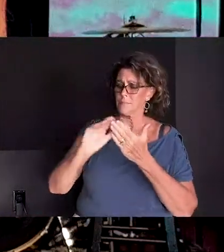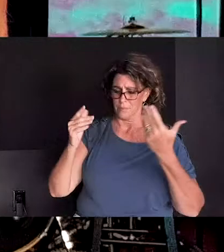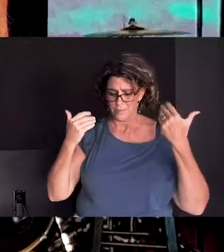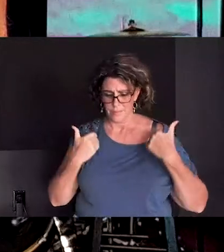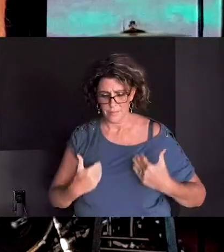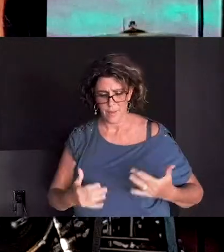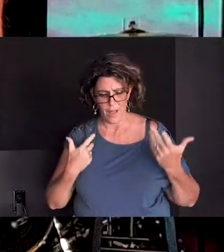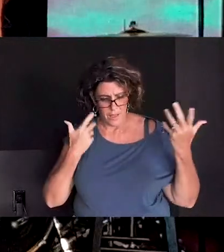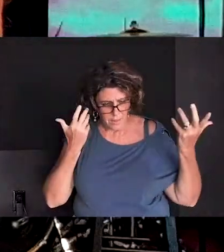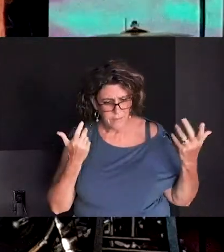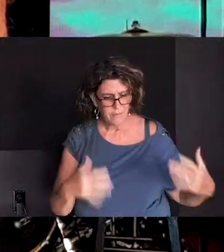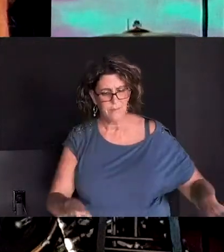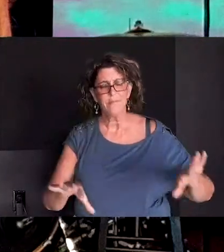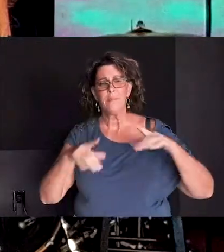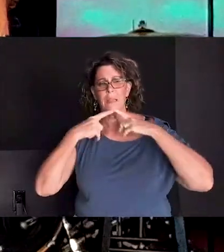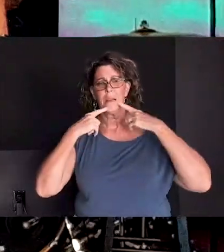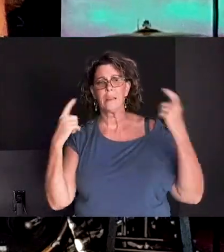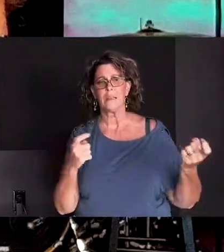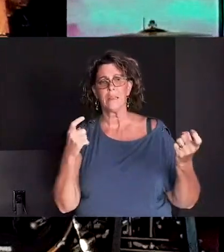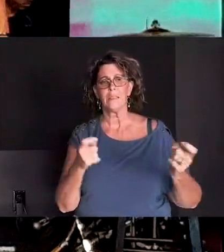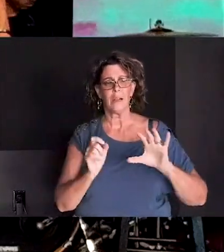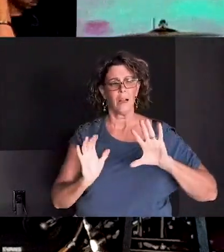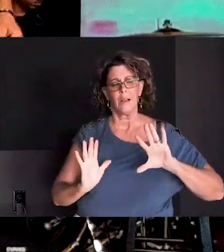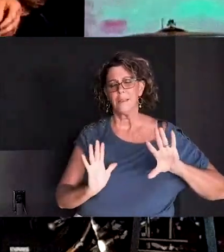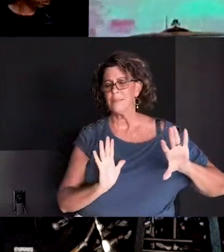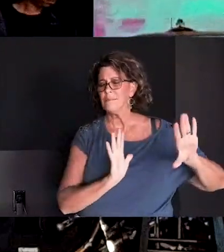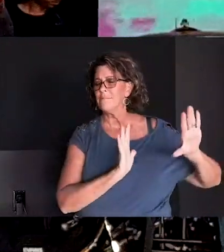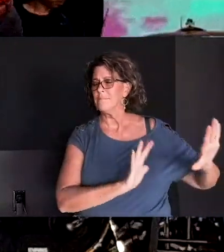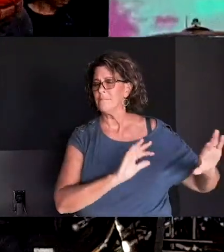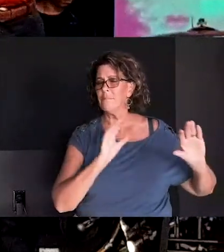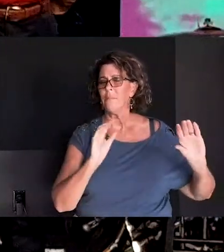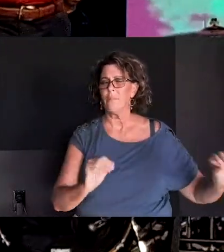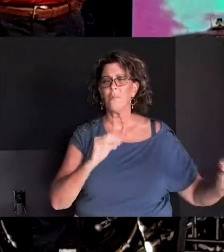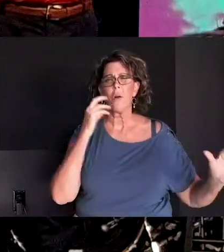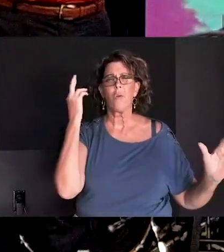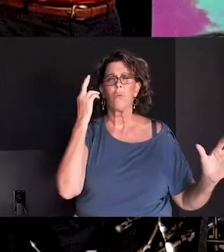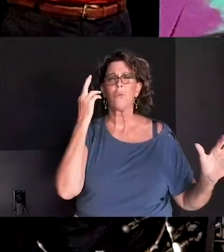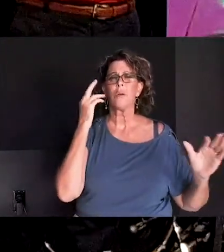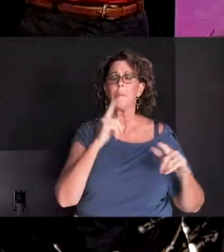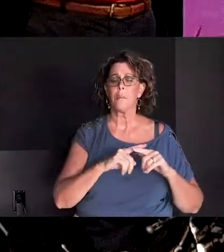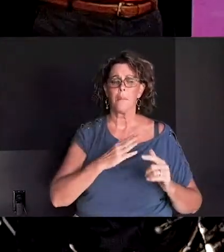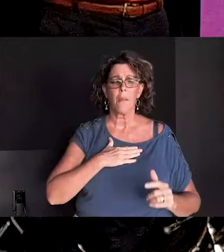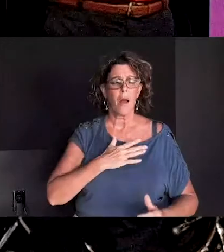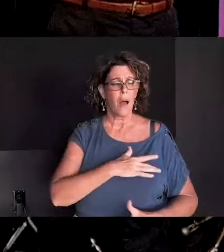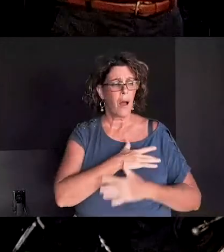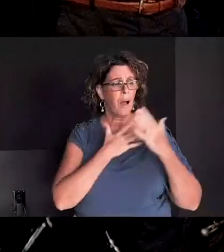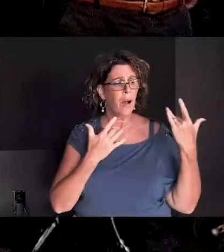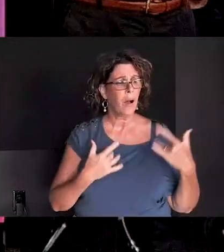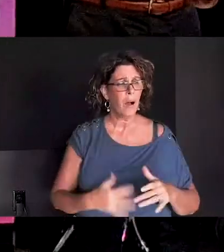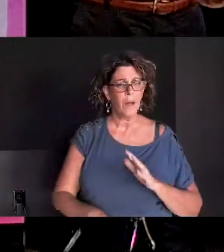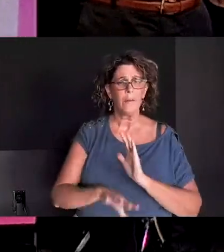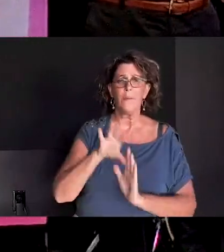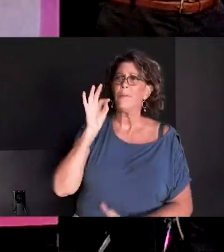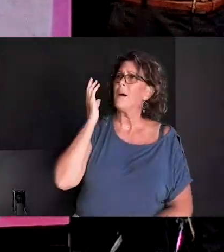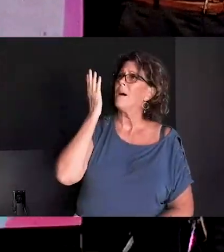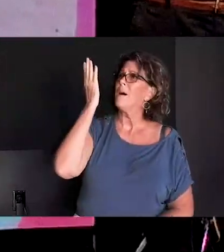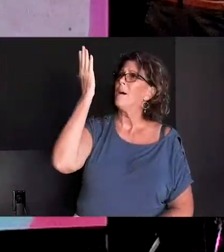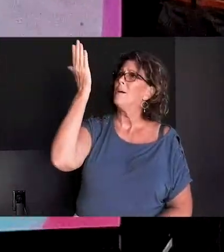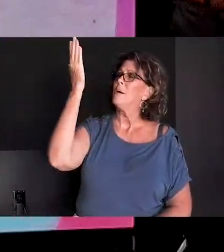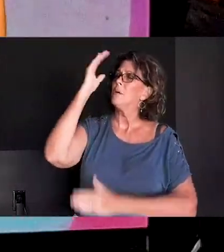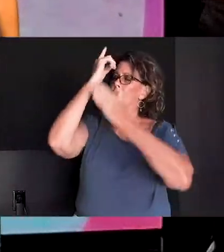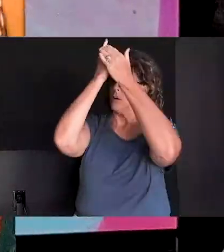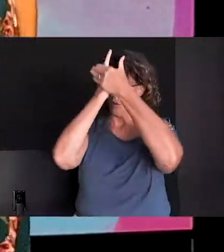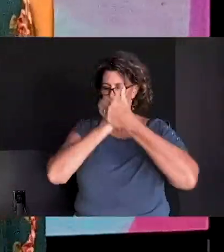the hiding, no reason to wait. My heart found a surgeon, my soul found